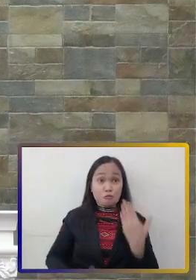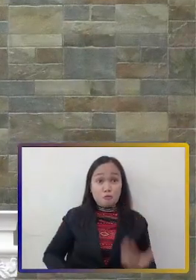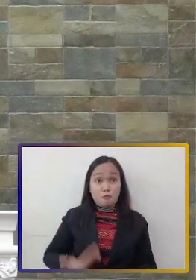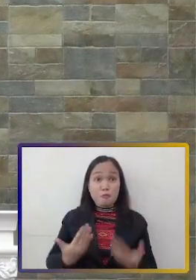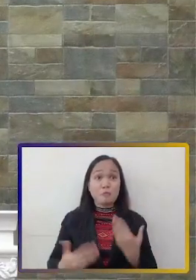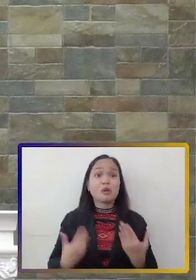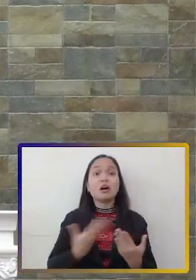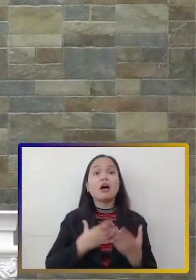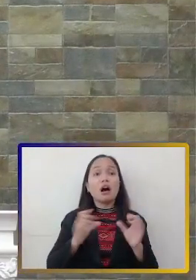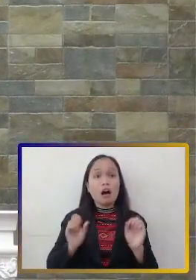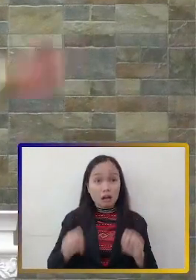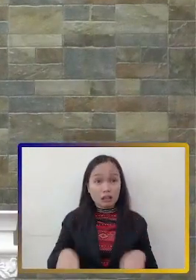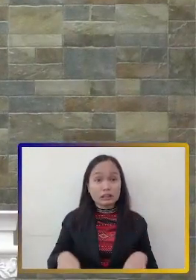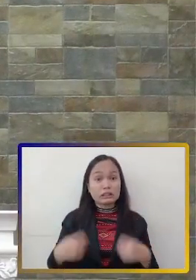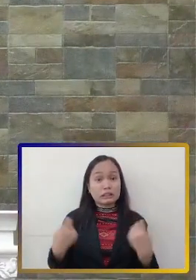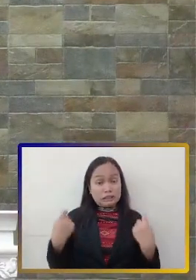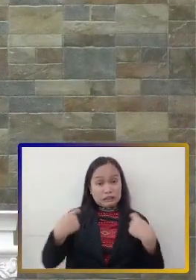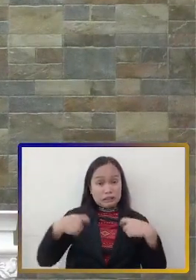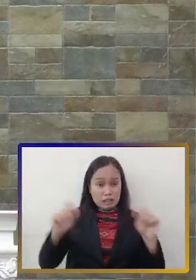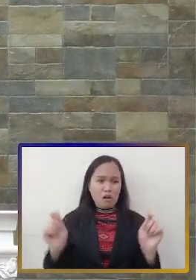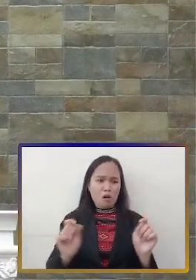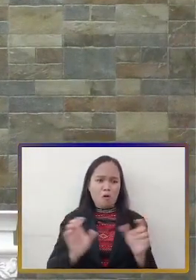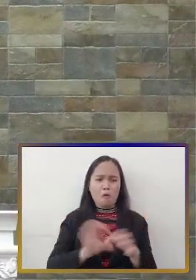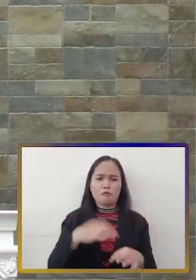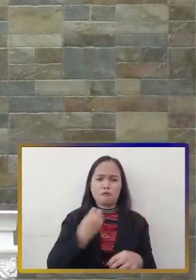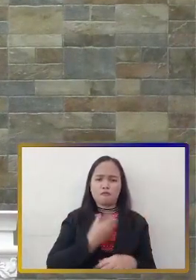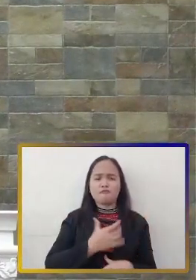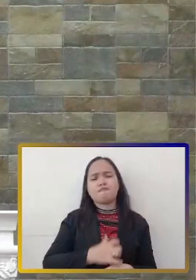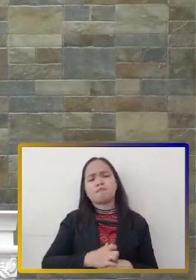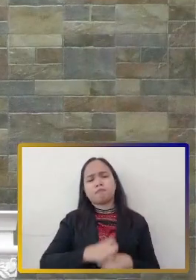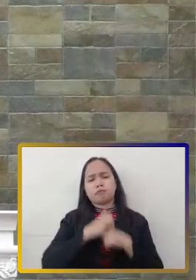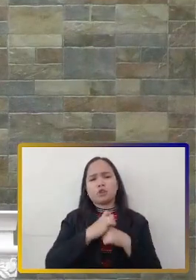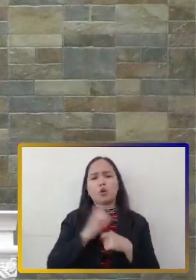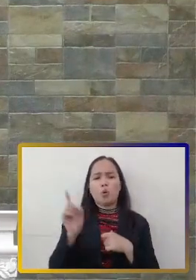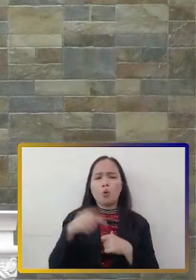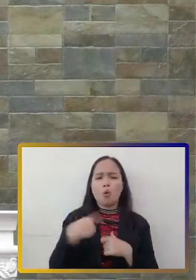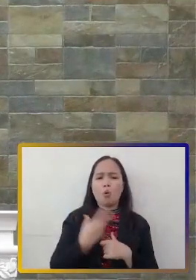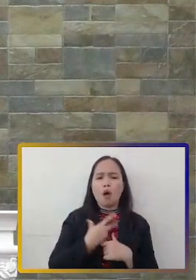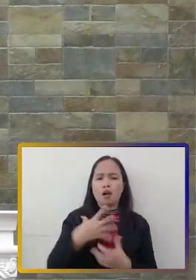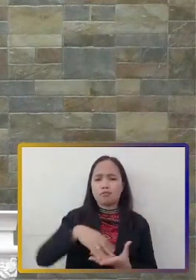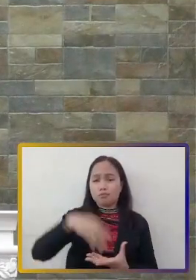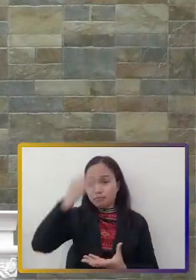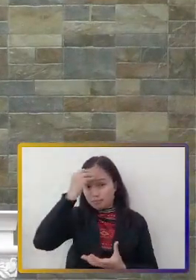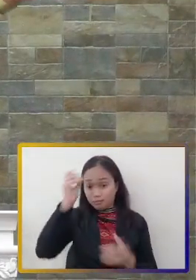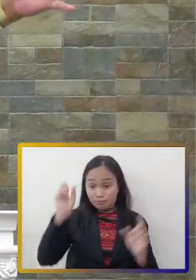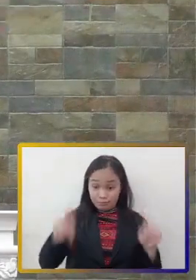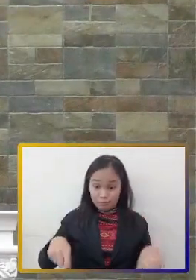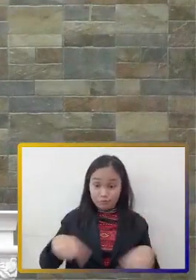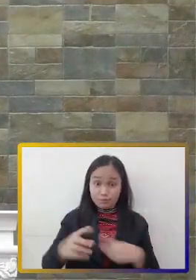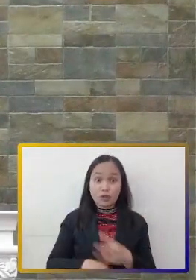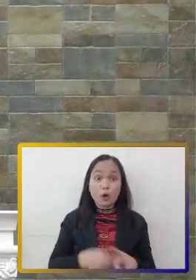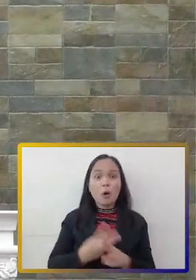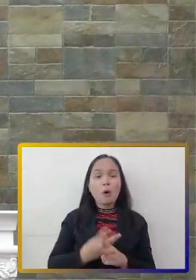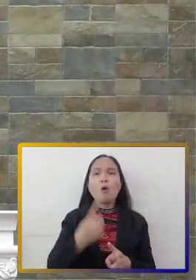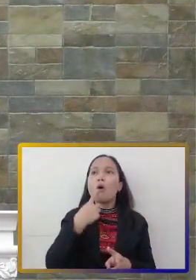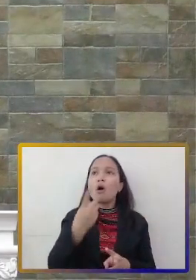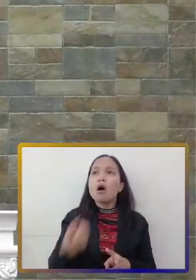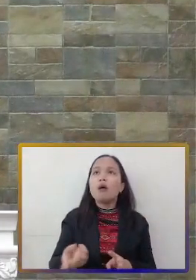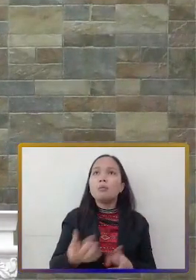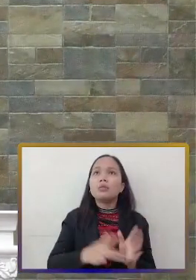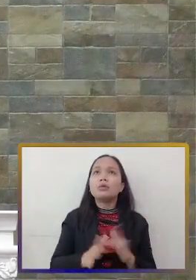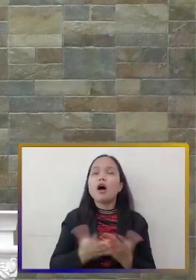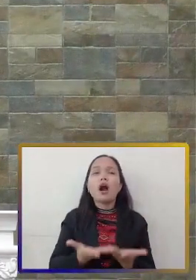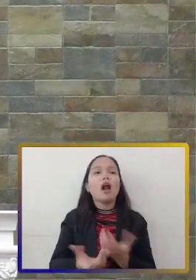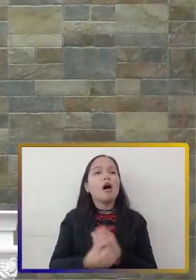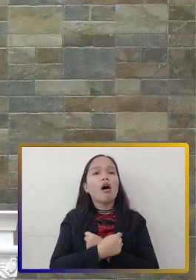pride and we're so proud of what we are learning from this world where God said, love not the world,